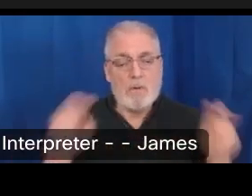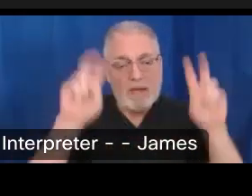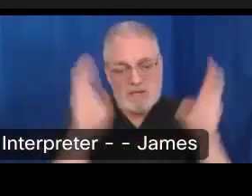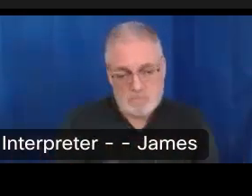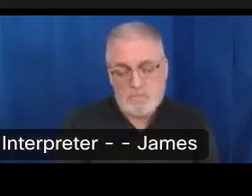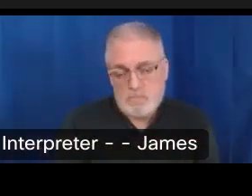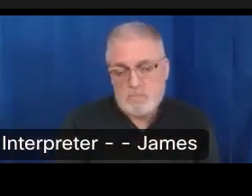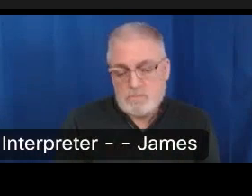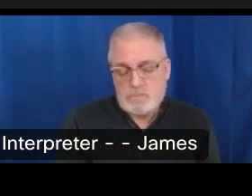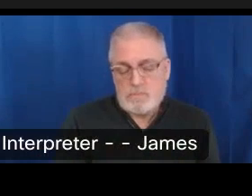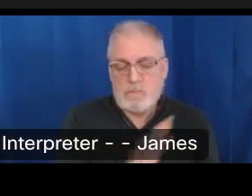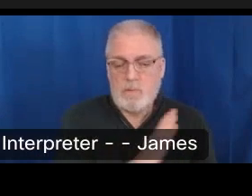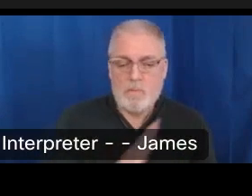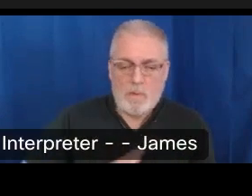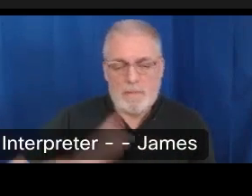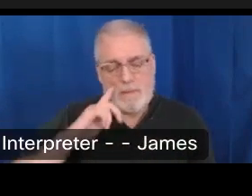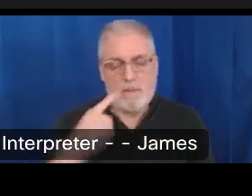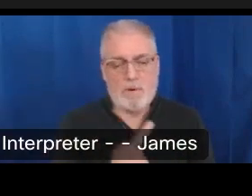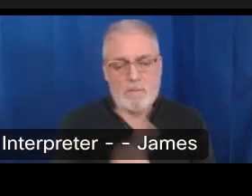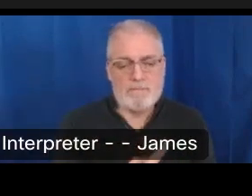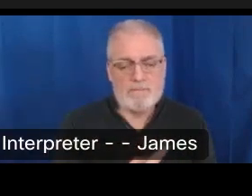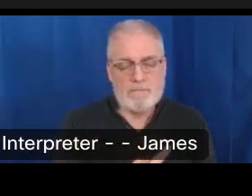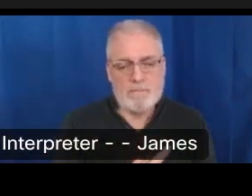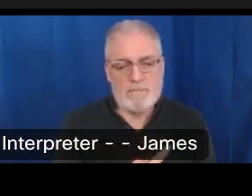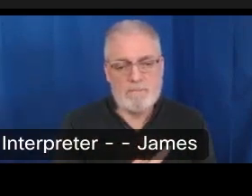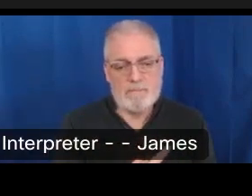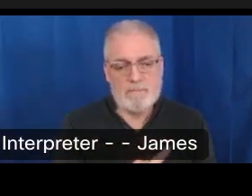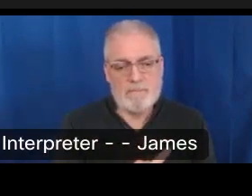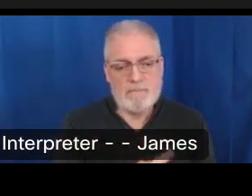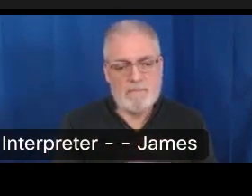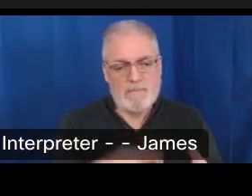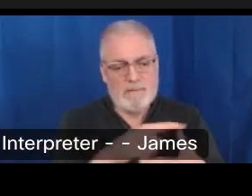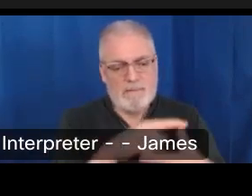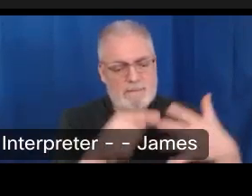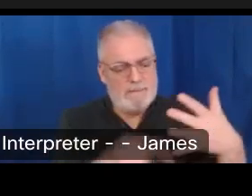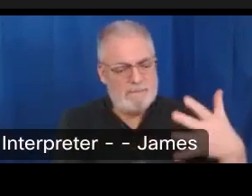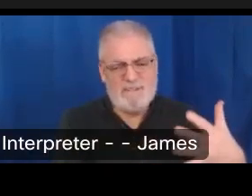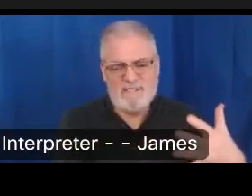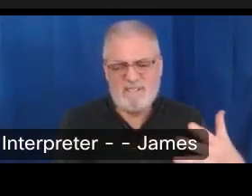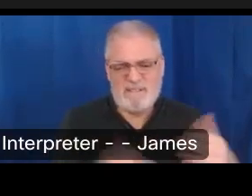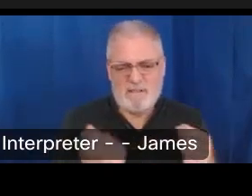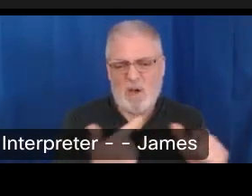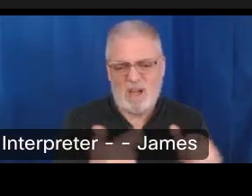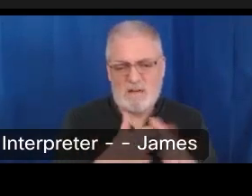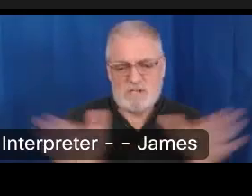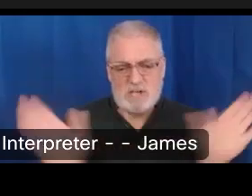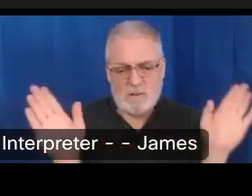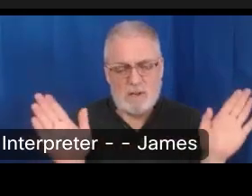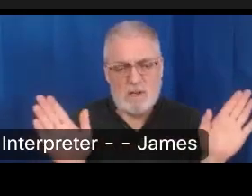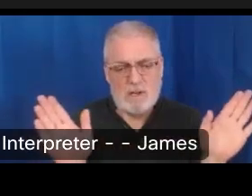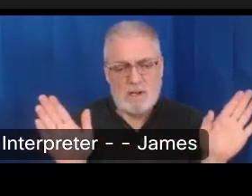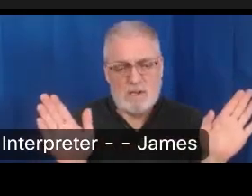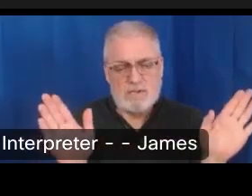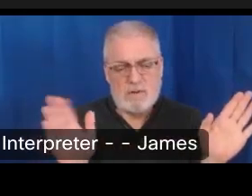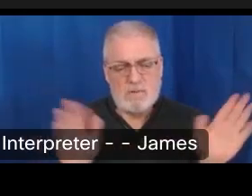when the board met, we had come up with a report, And we've periodically returned to that report of what